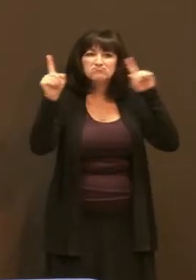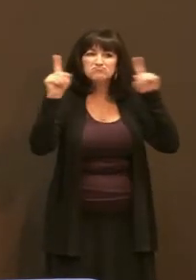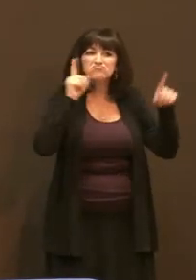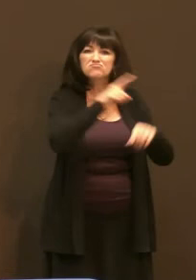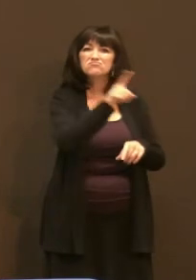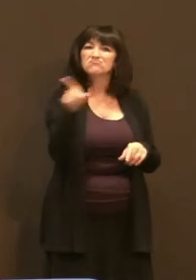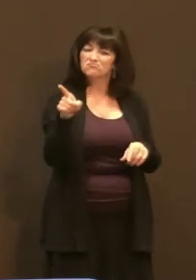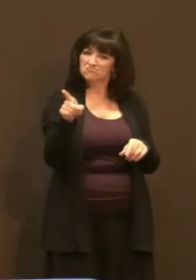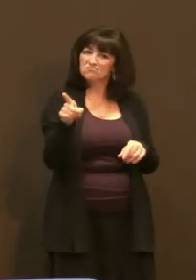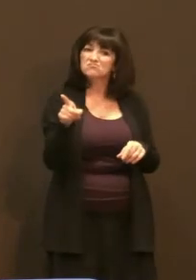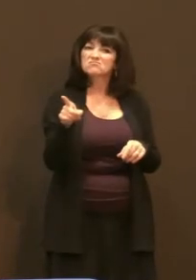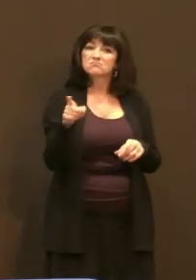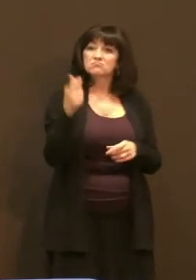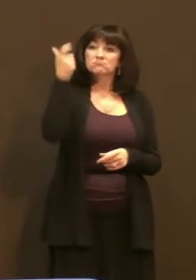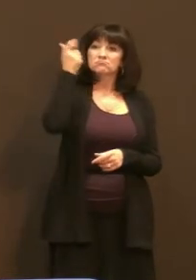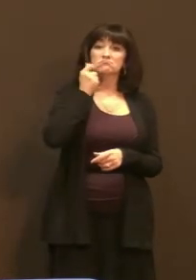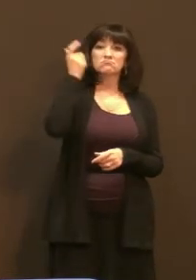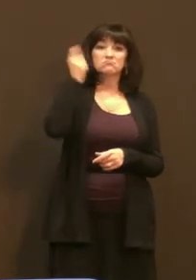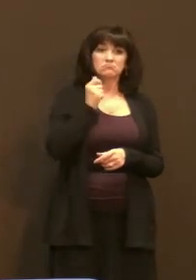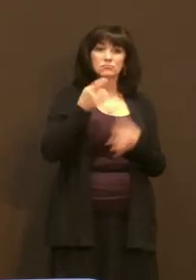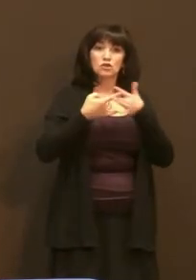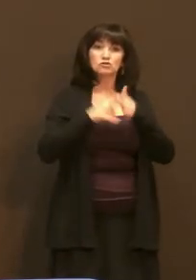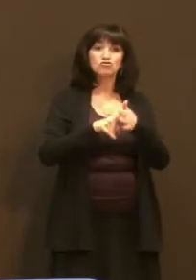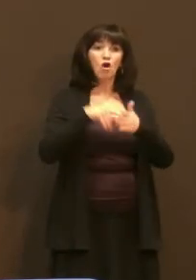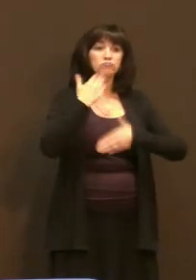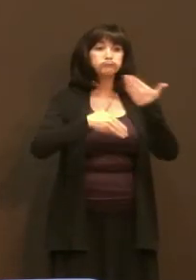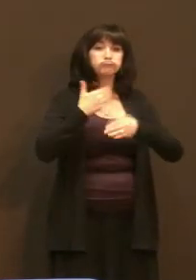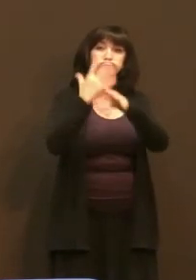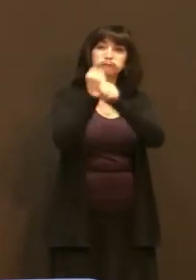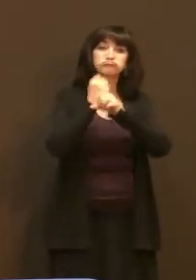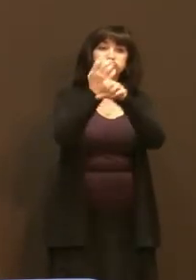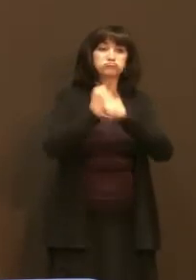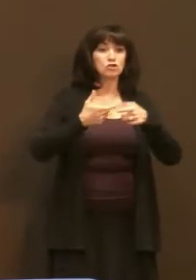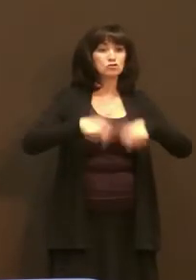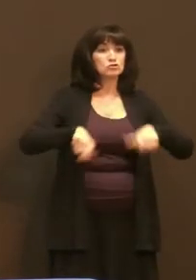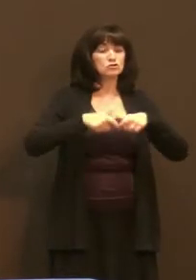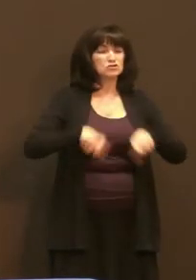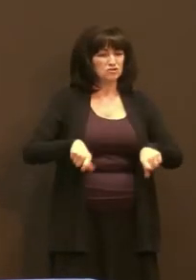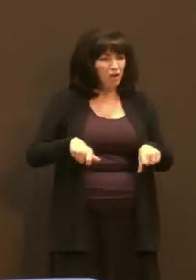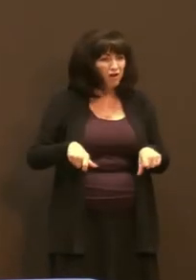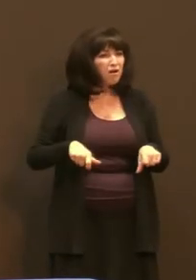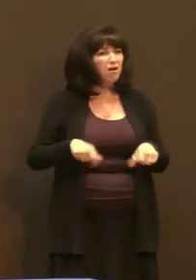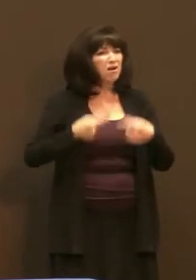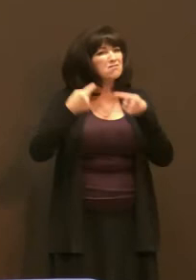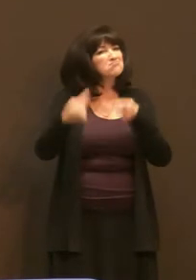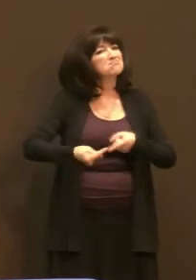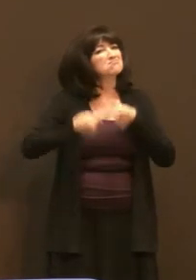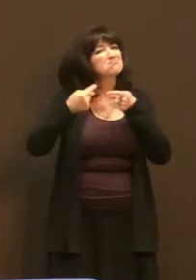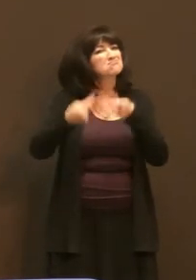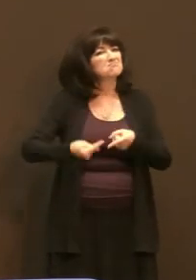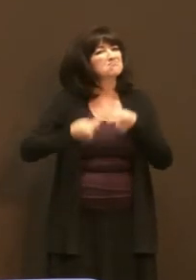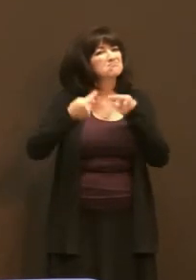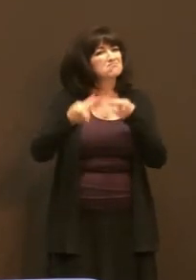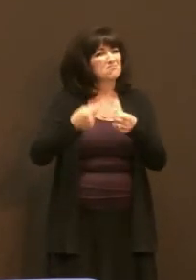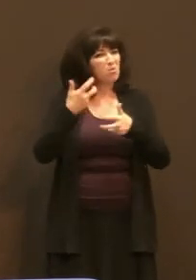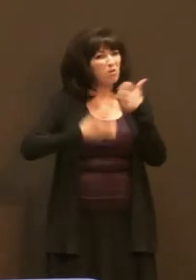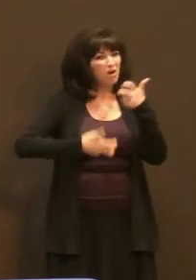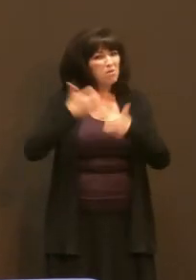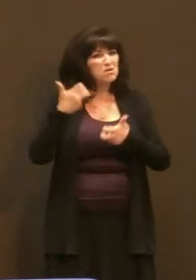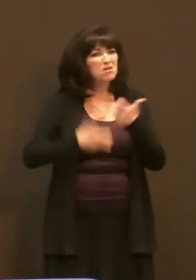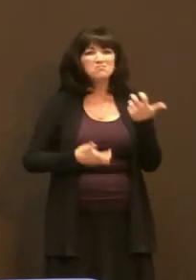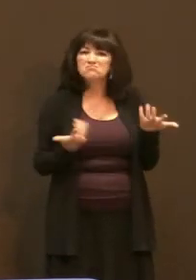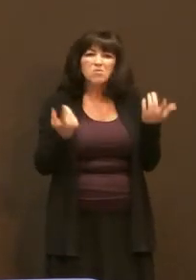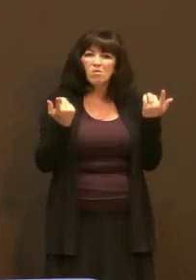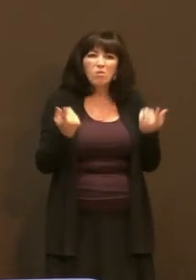and is anything being done for people who are self-employed? Yeah, so we don't have our expert here today on